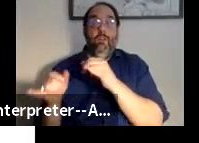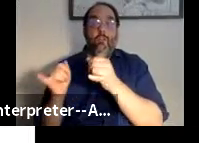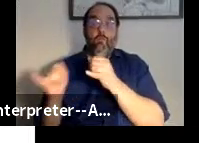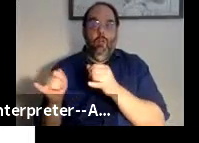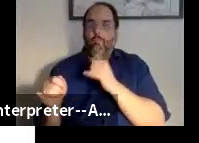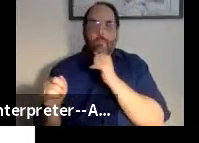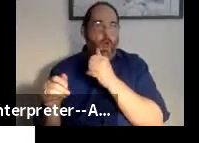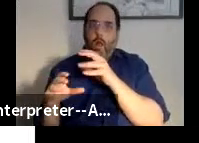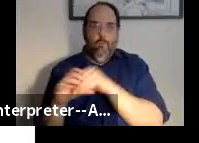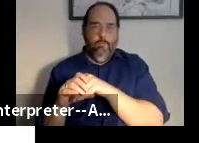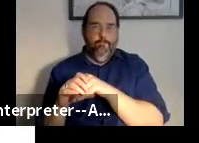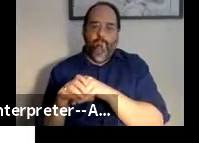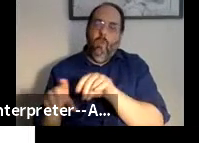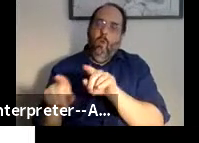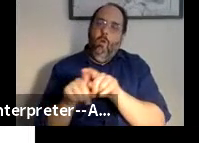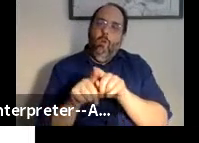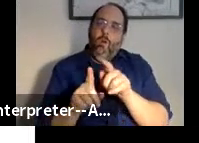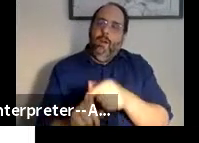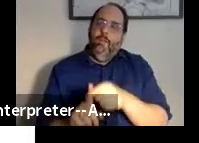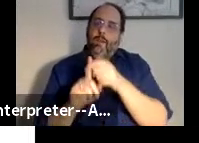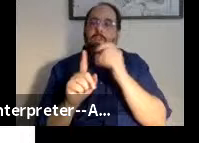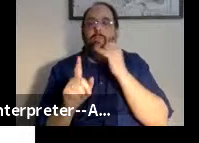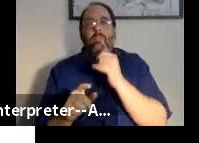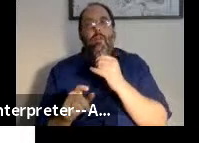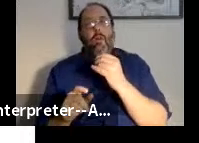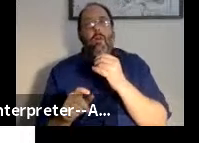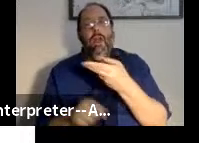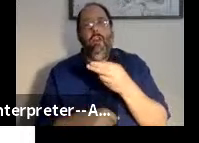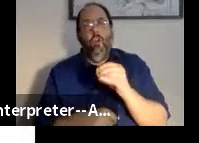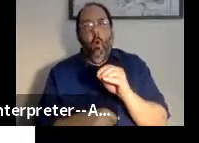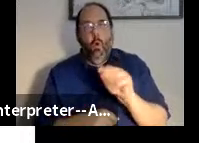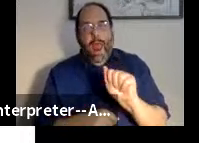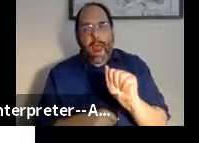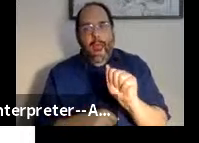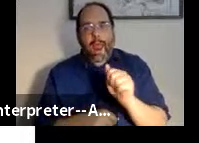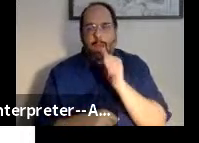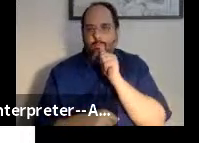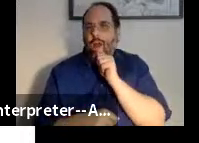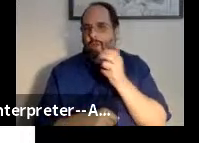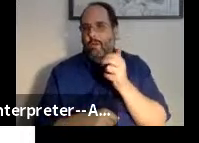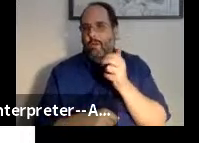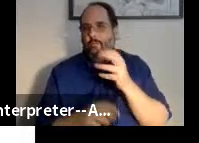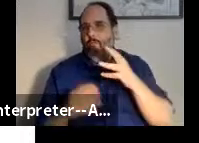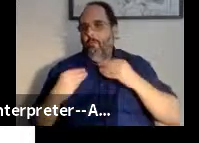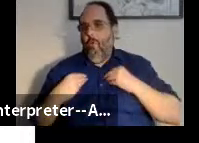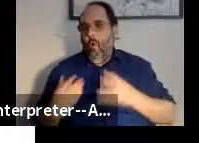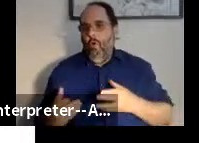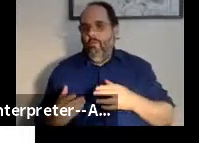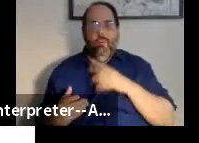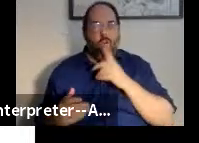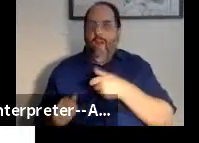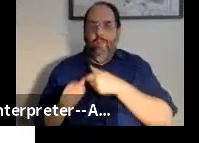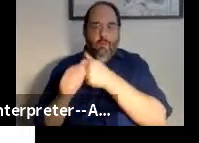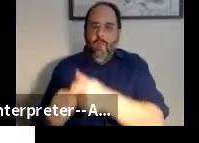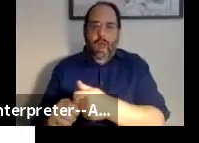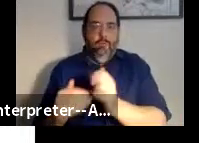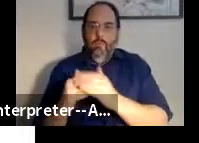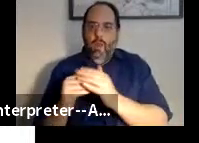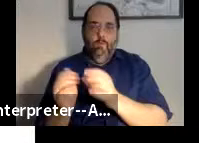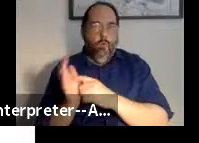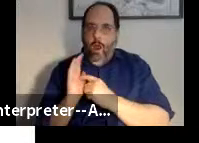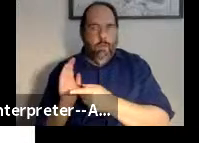also exceptions for homeowners associations, private residential, from not complying with these minimum